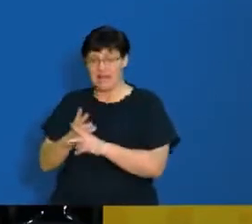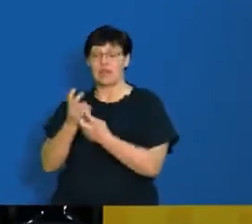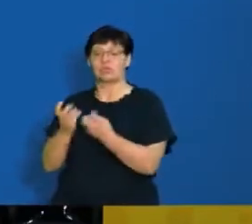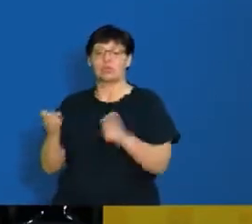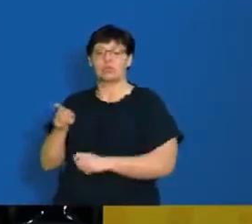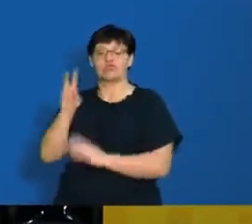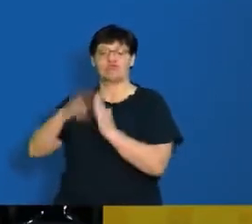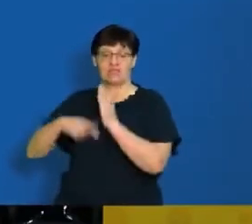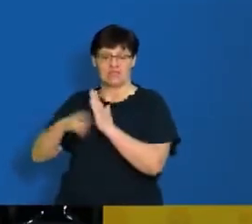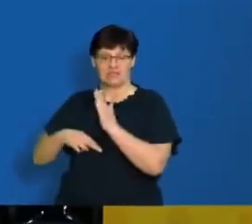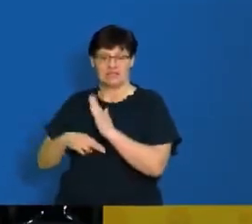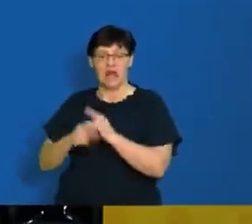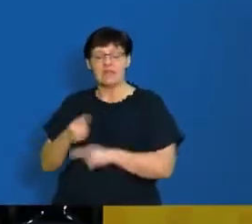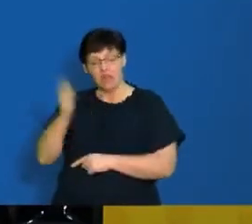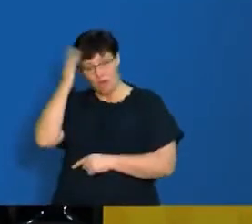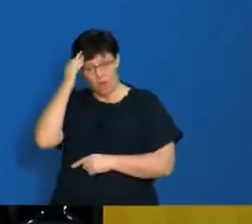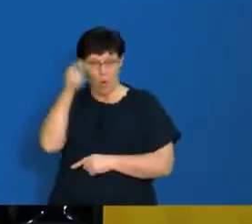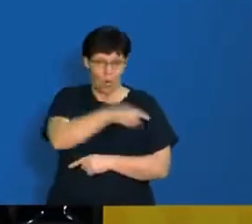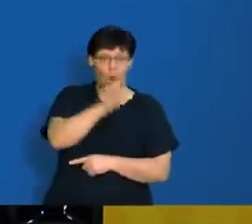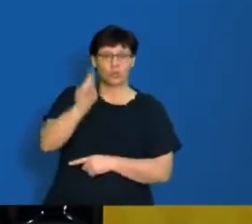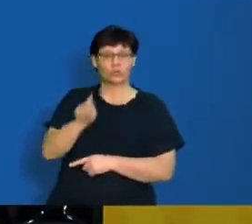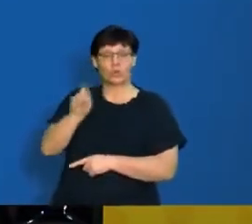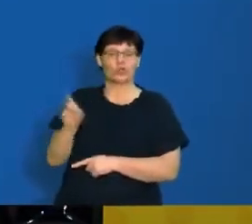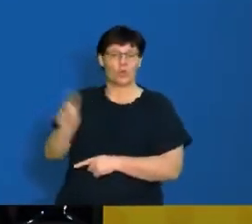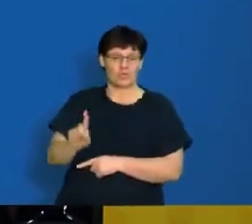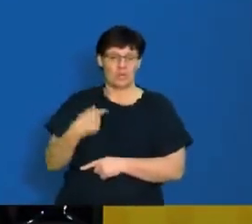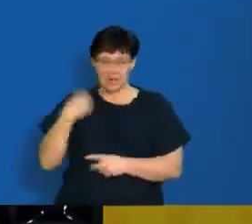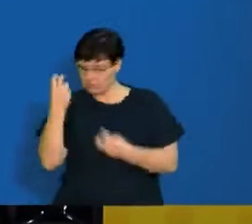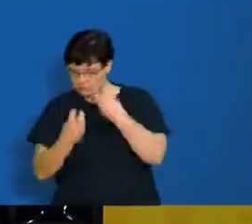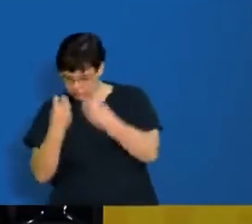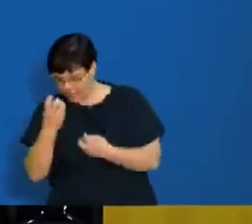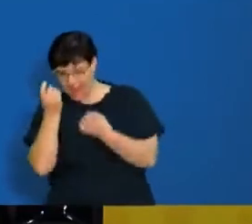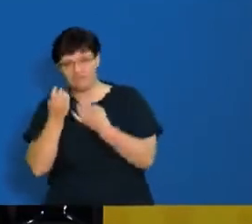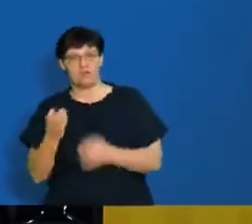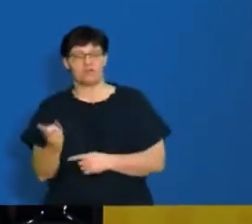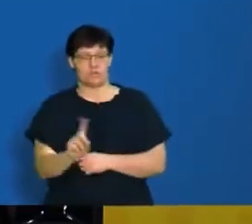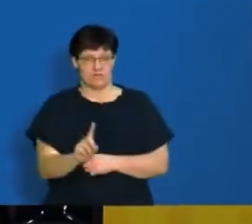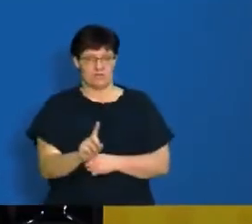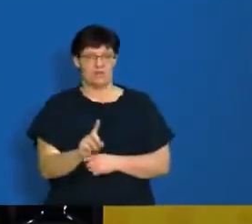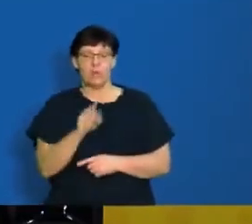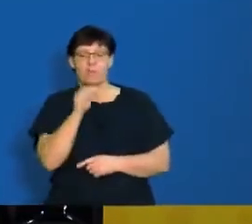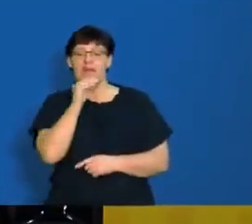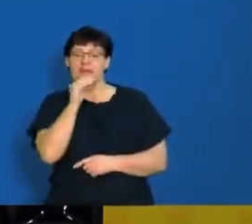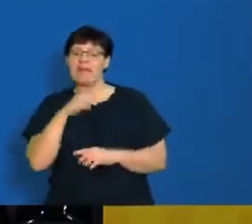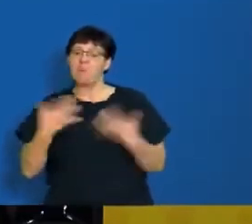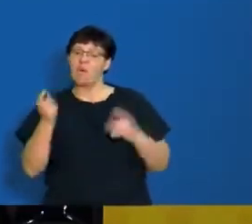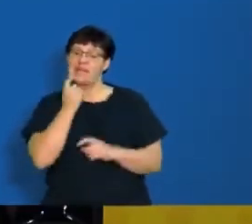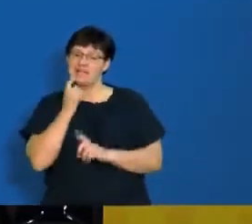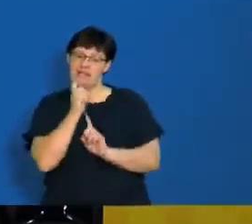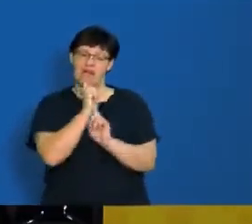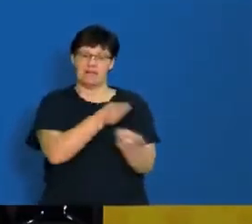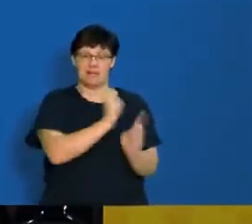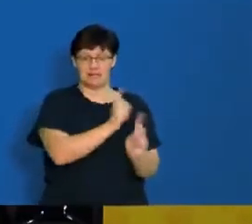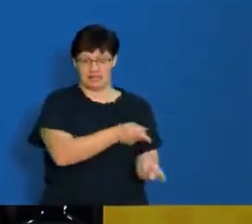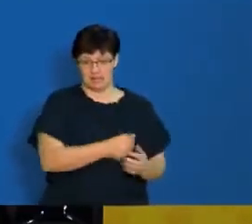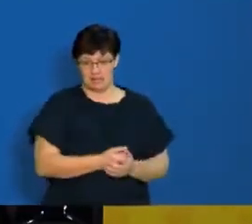know exactly what sort of things to look for, what sort of information to look for that will help you answer the specific questions. There